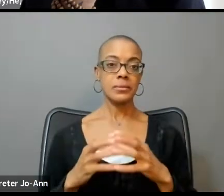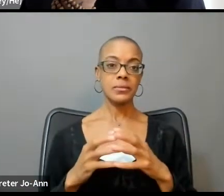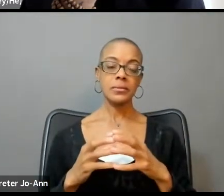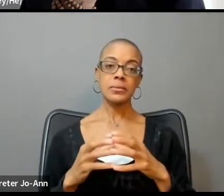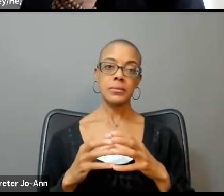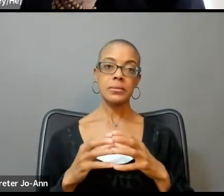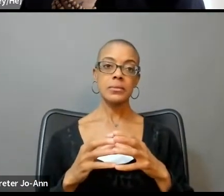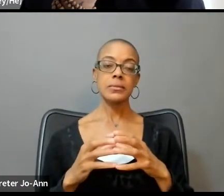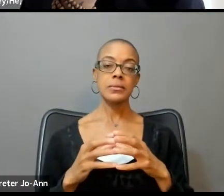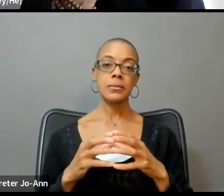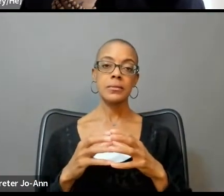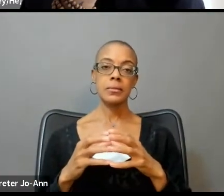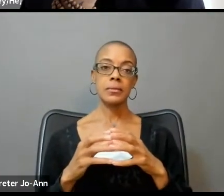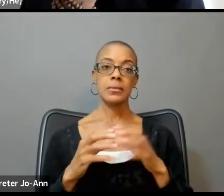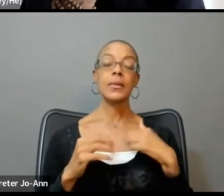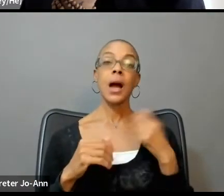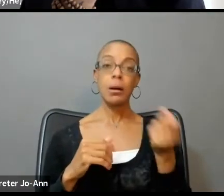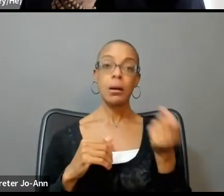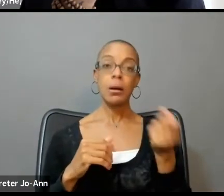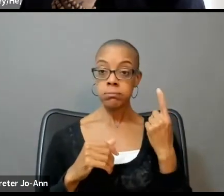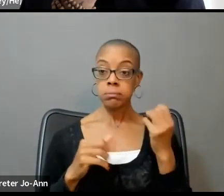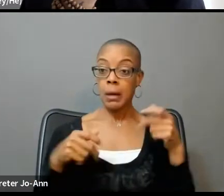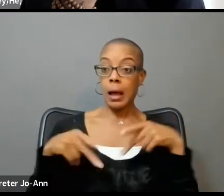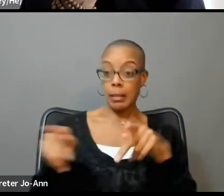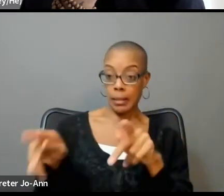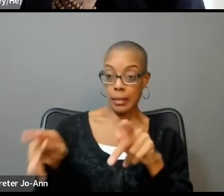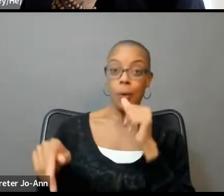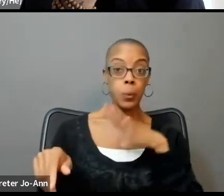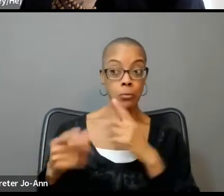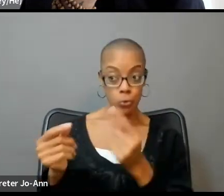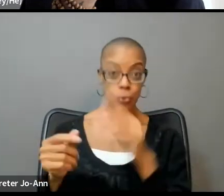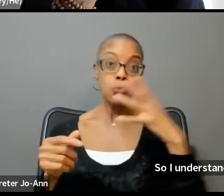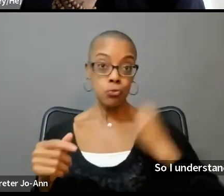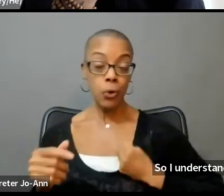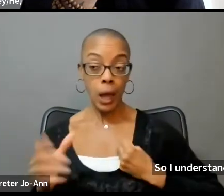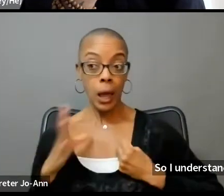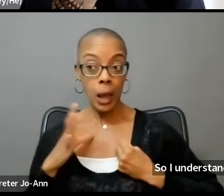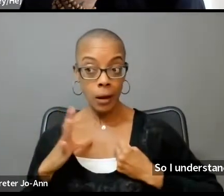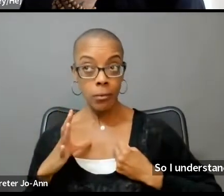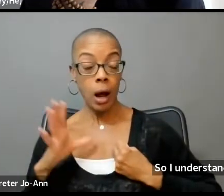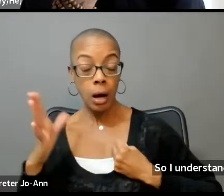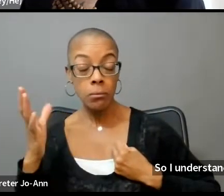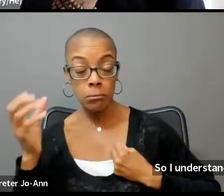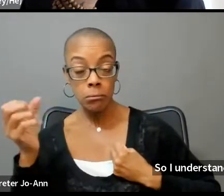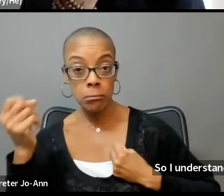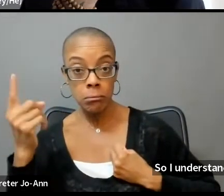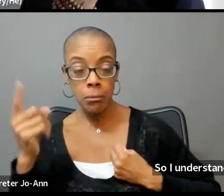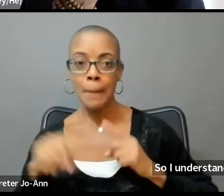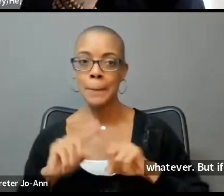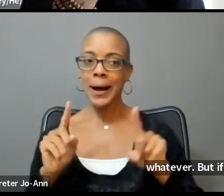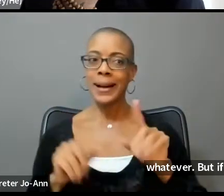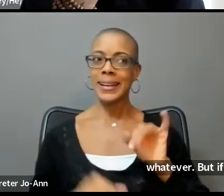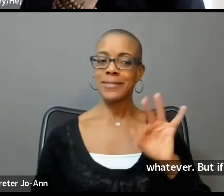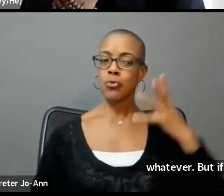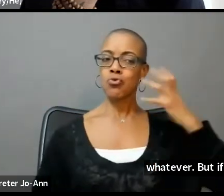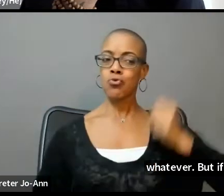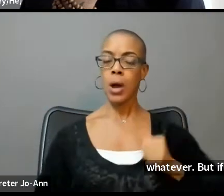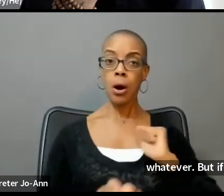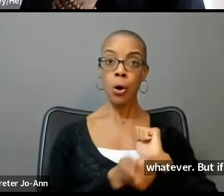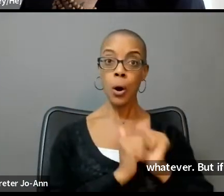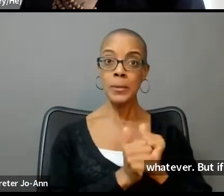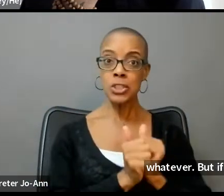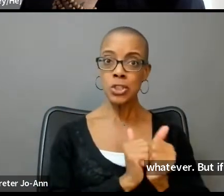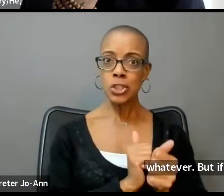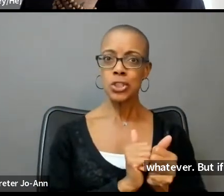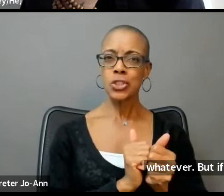understand letting women do drag or whatever, but if we have spaces where it's supposed to be a drag competition, and then it